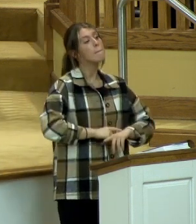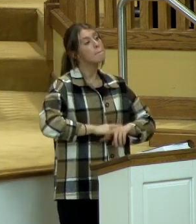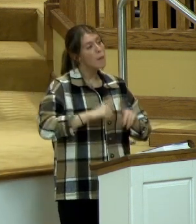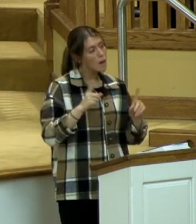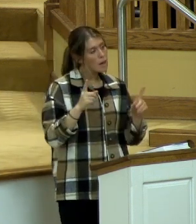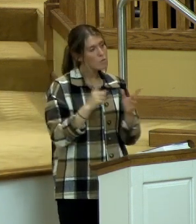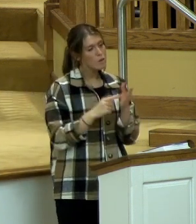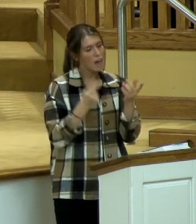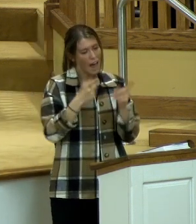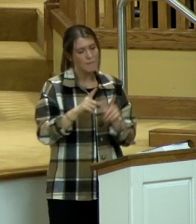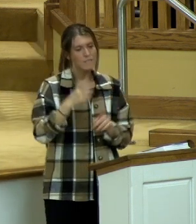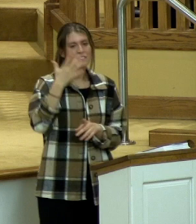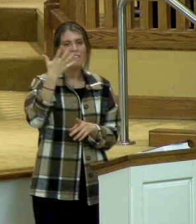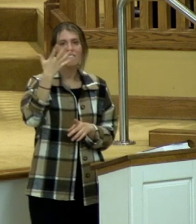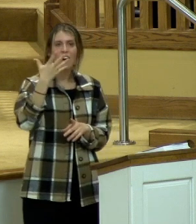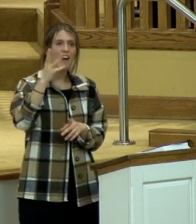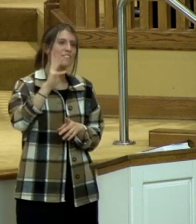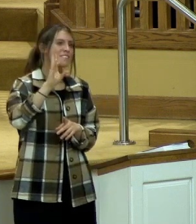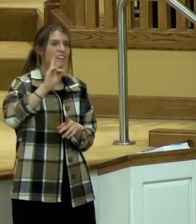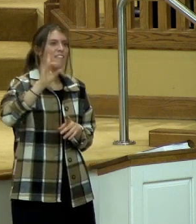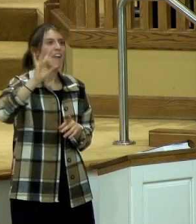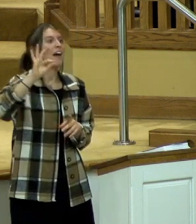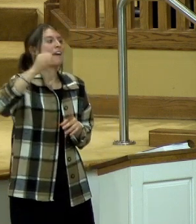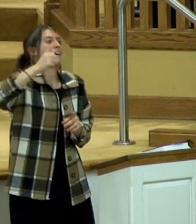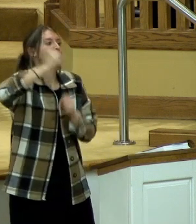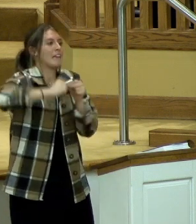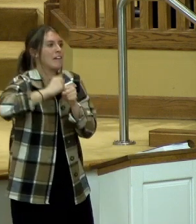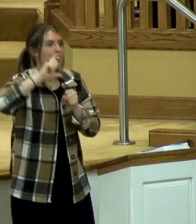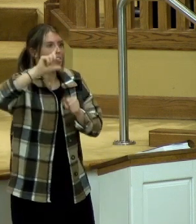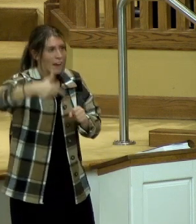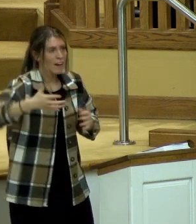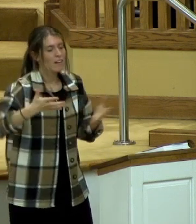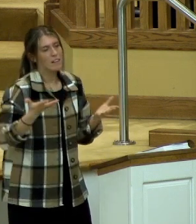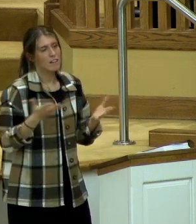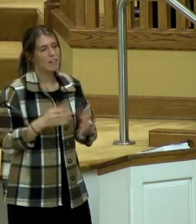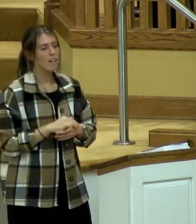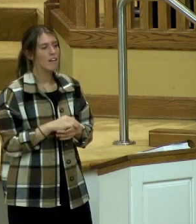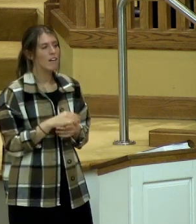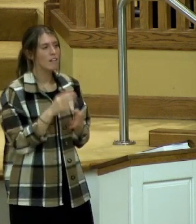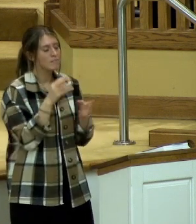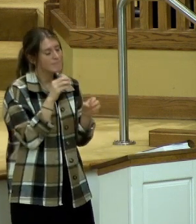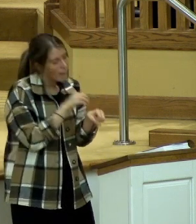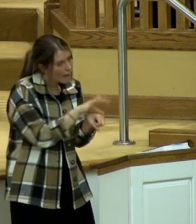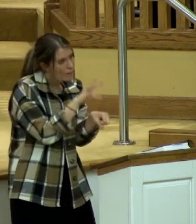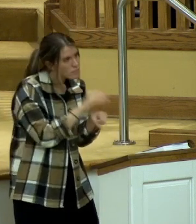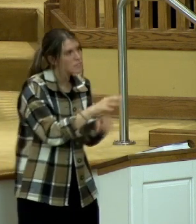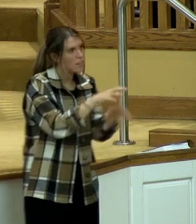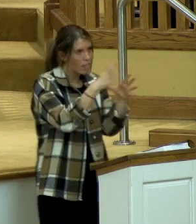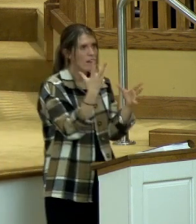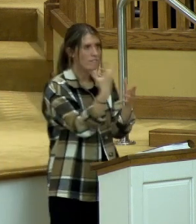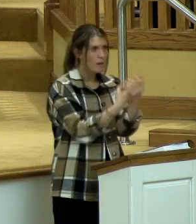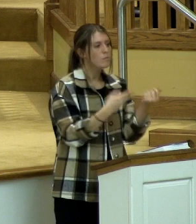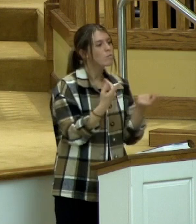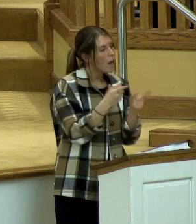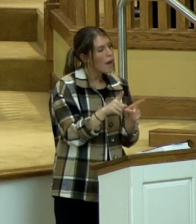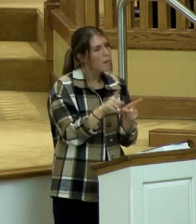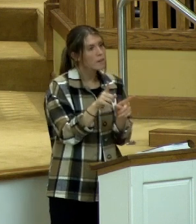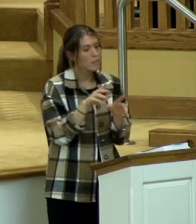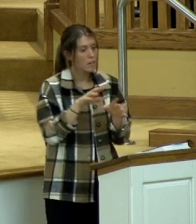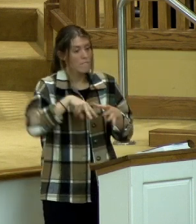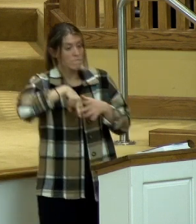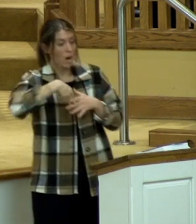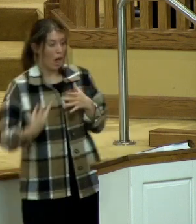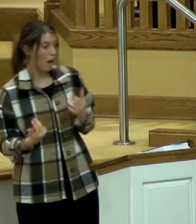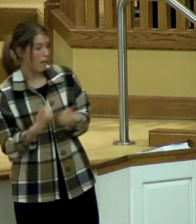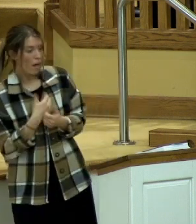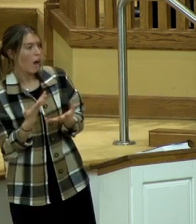what happens is 5, 6, 7, 8, 9, 10 years down the road, all of a sudden you're counseling a lot of couples, and what happened? Did you fall out of love? What